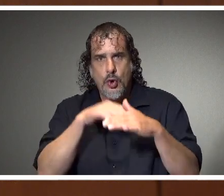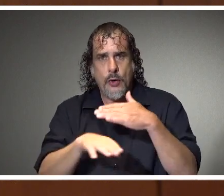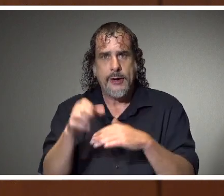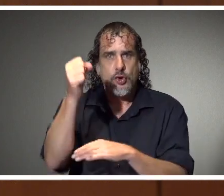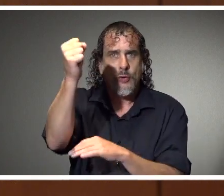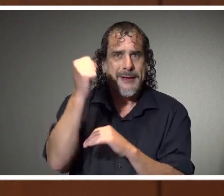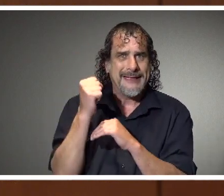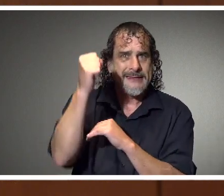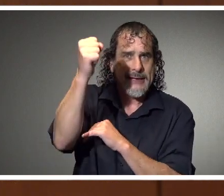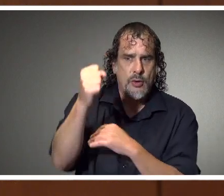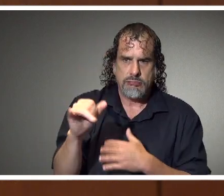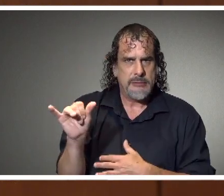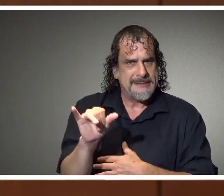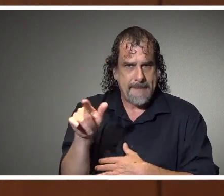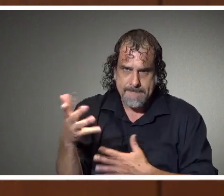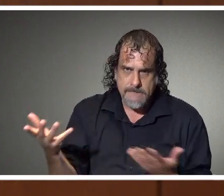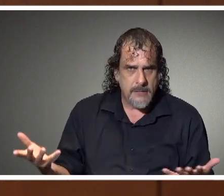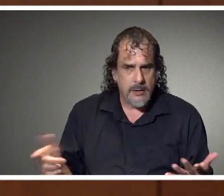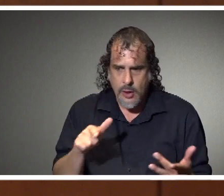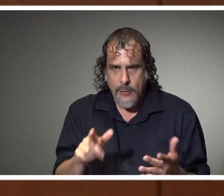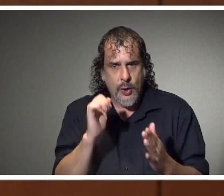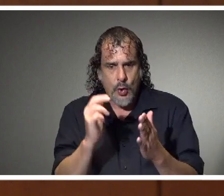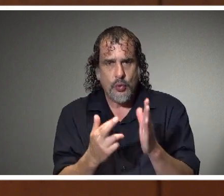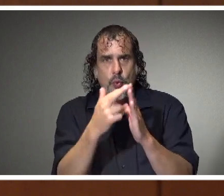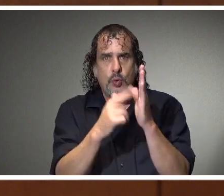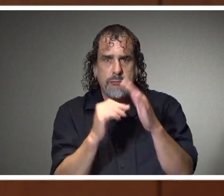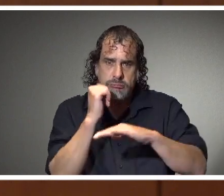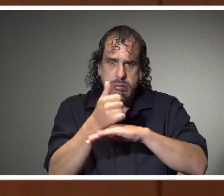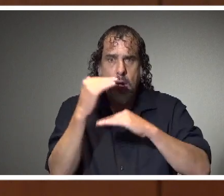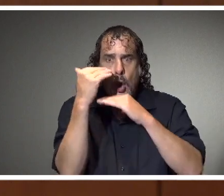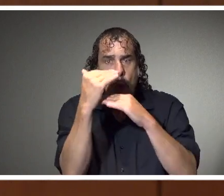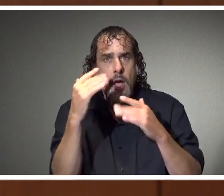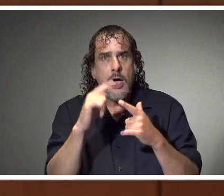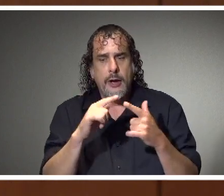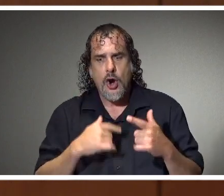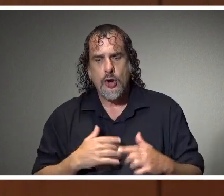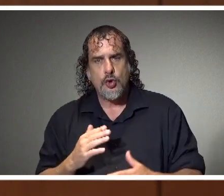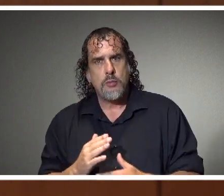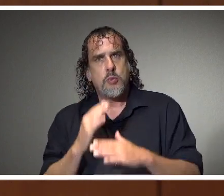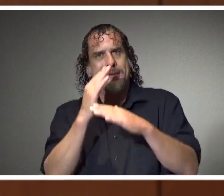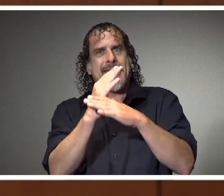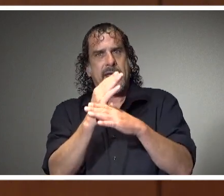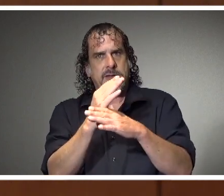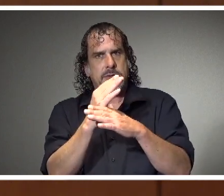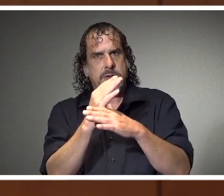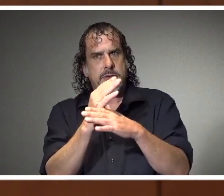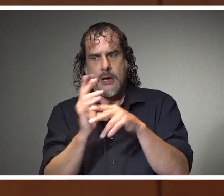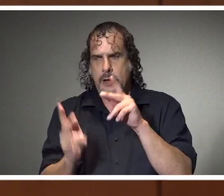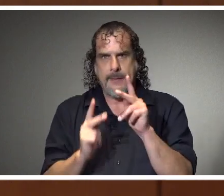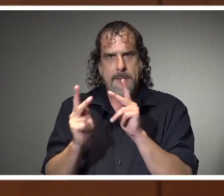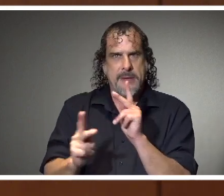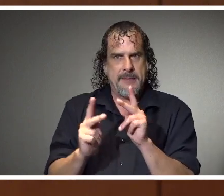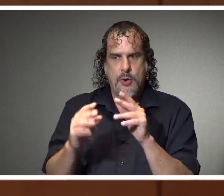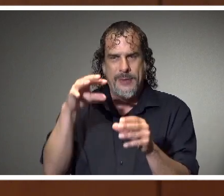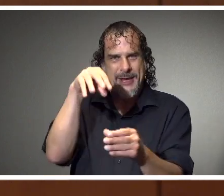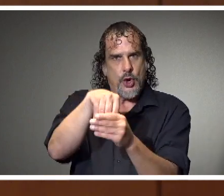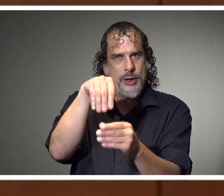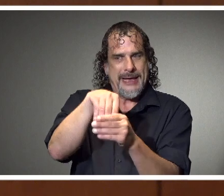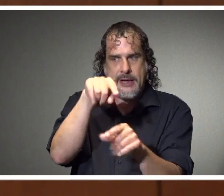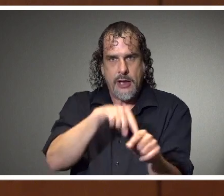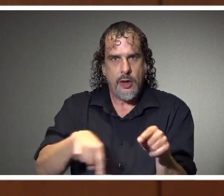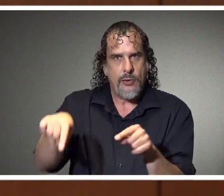for instance. Those measures are put in place to protect all the people that are inside